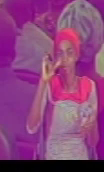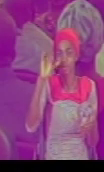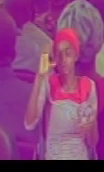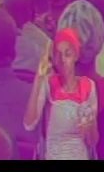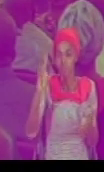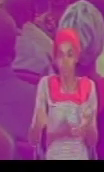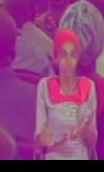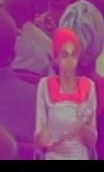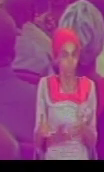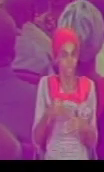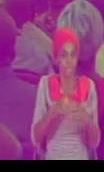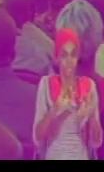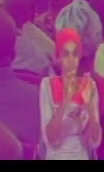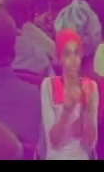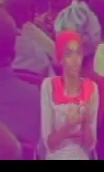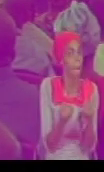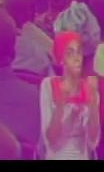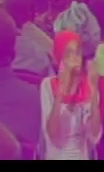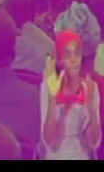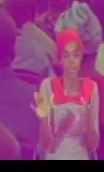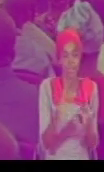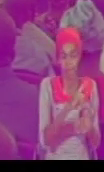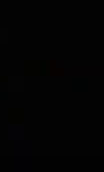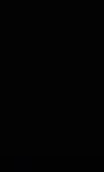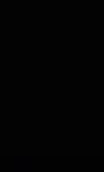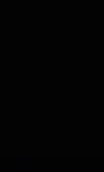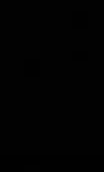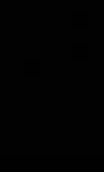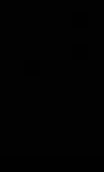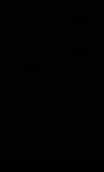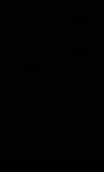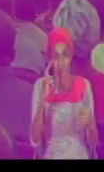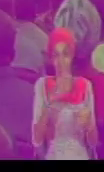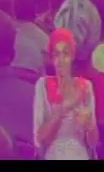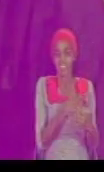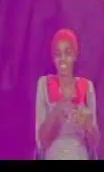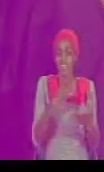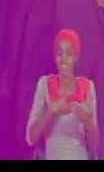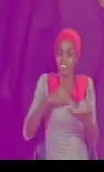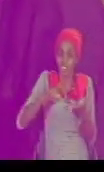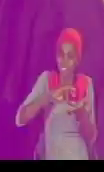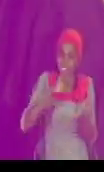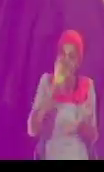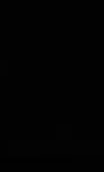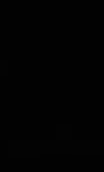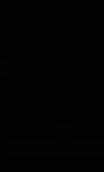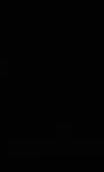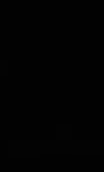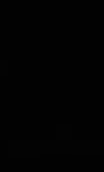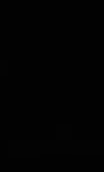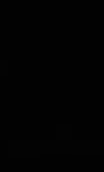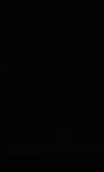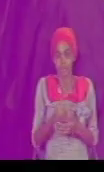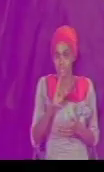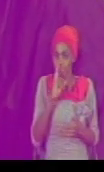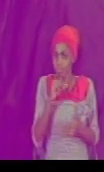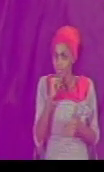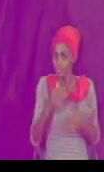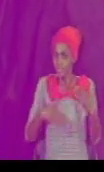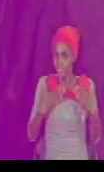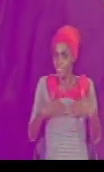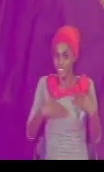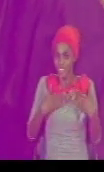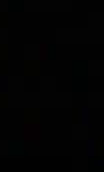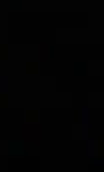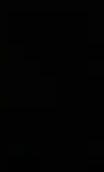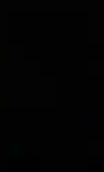he singled you out, and the Lord has chosen you. Aren't you happy? Aren't